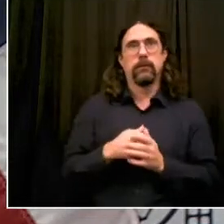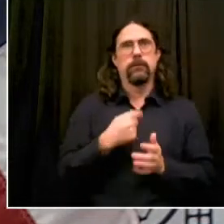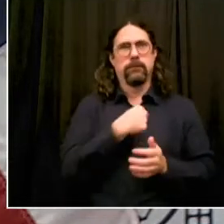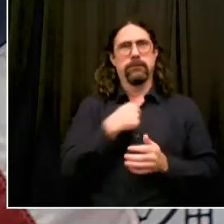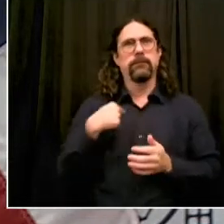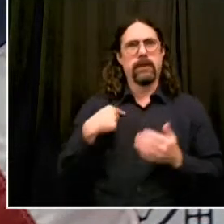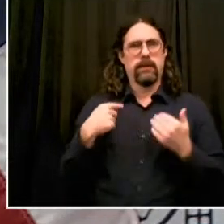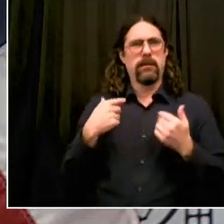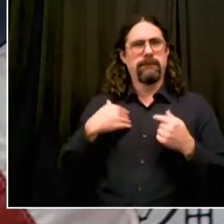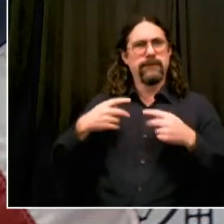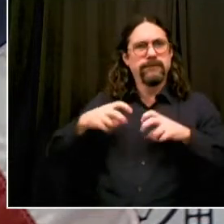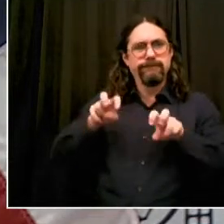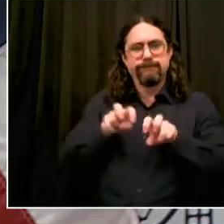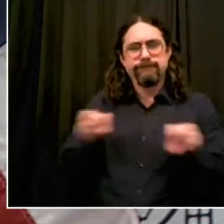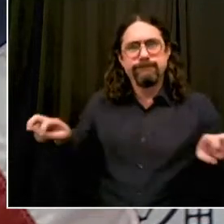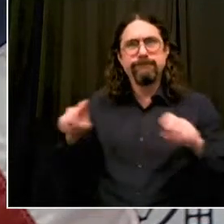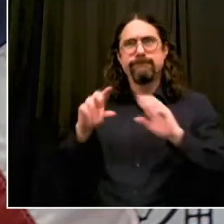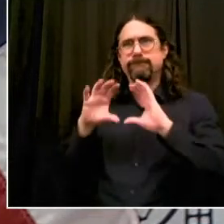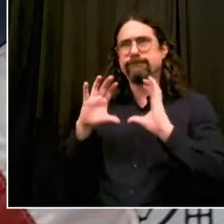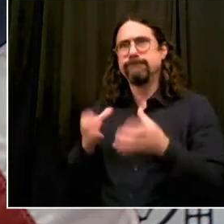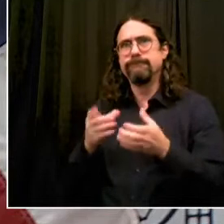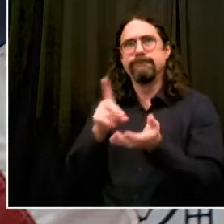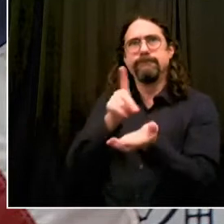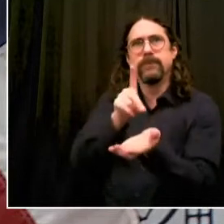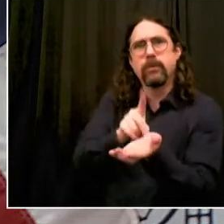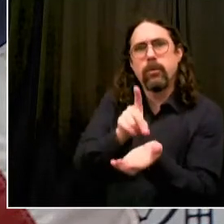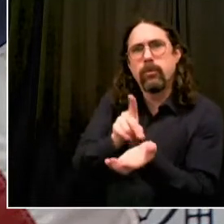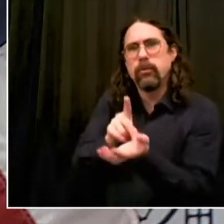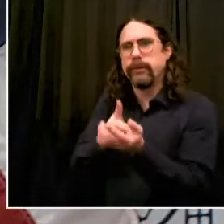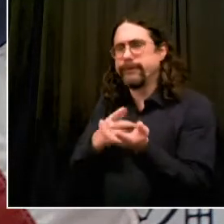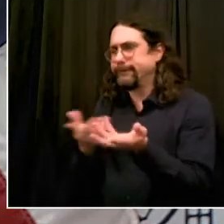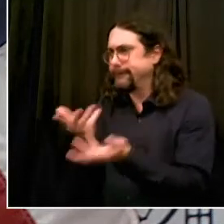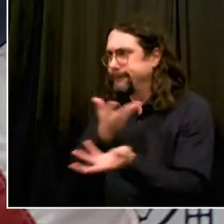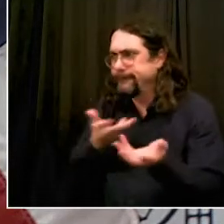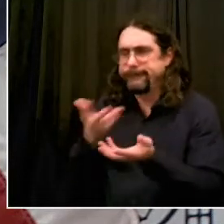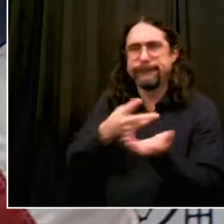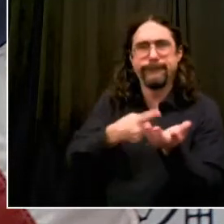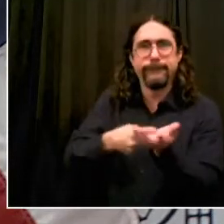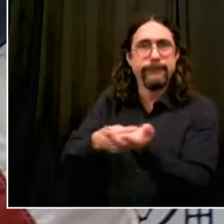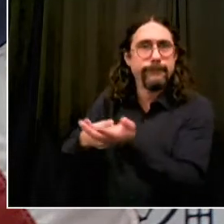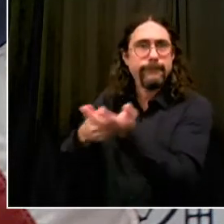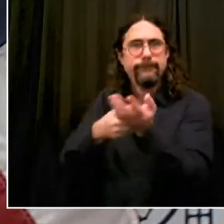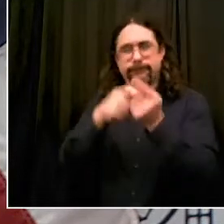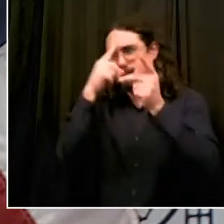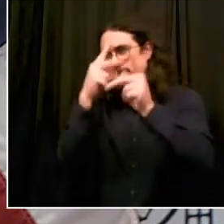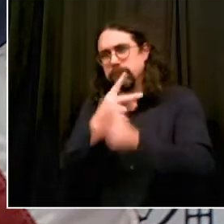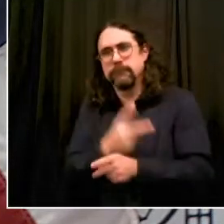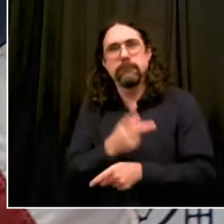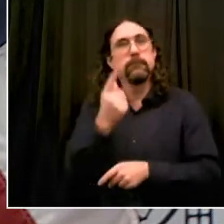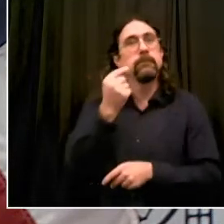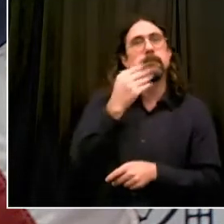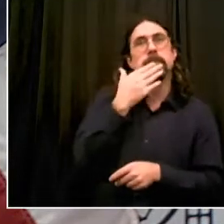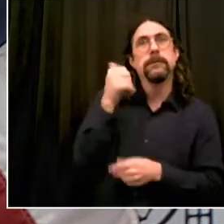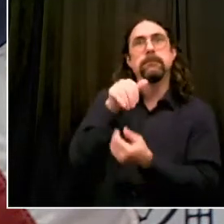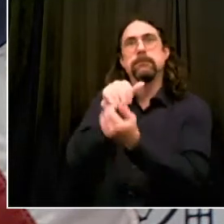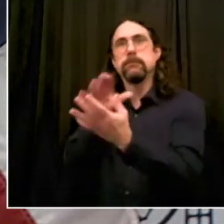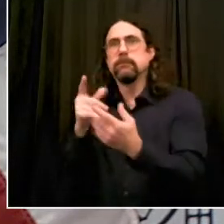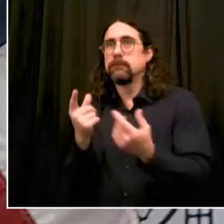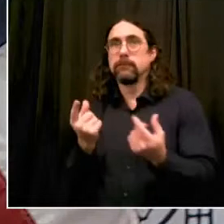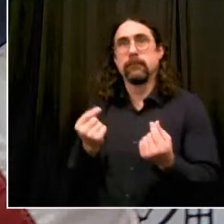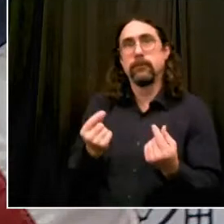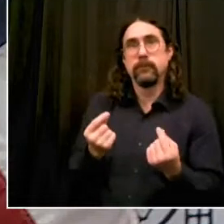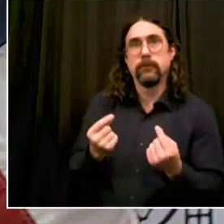never done before. But throughout September, October, into November, we proved that our schools could be